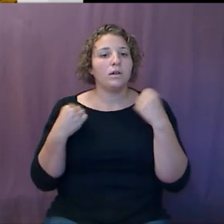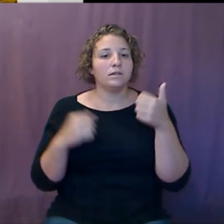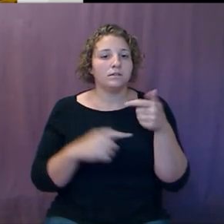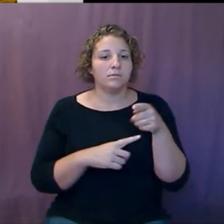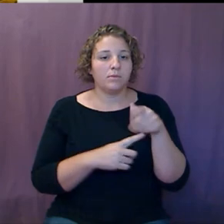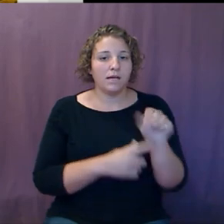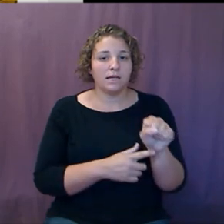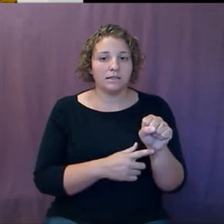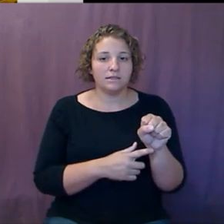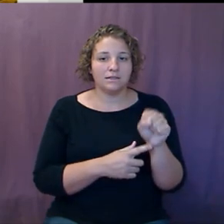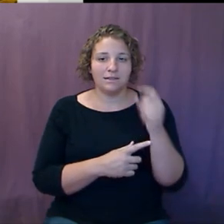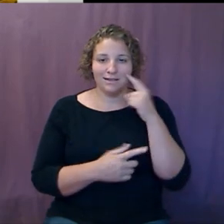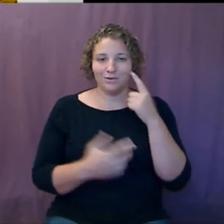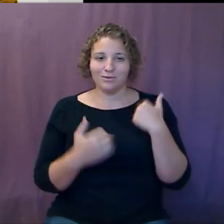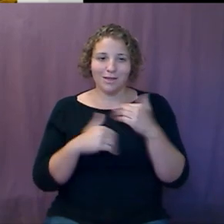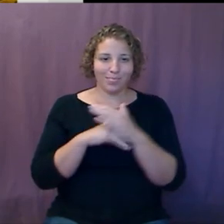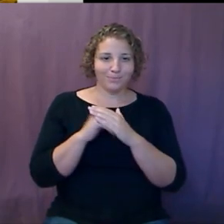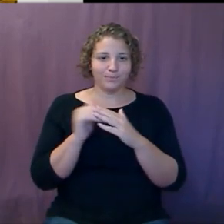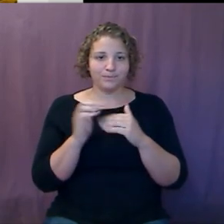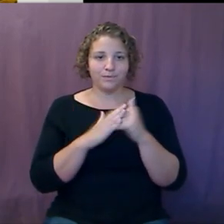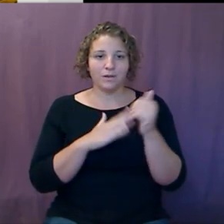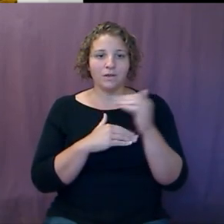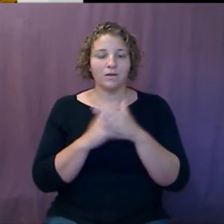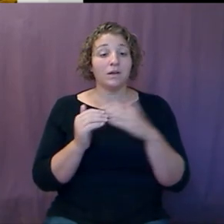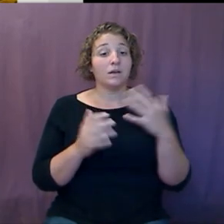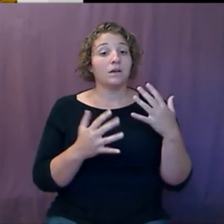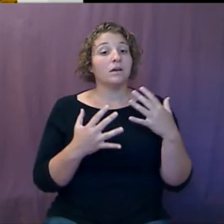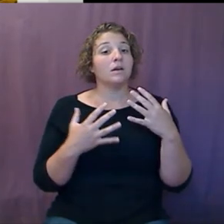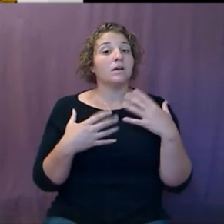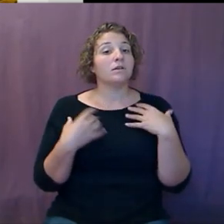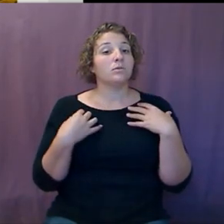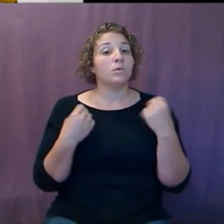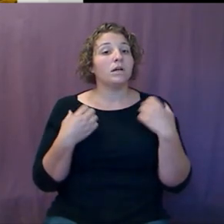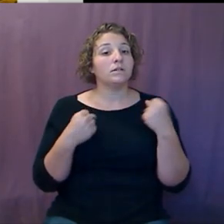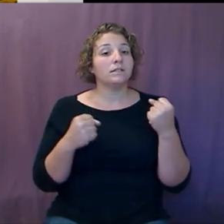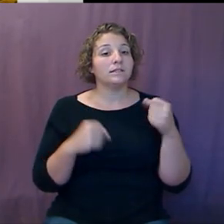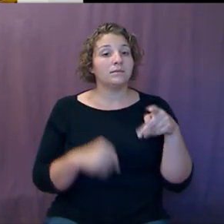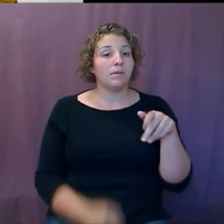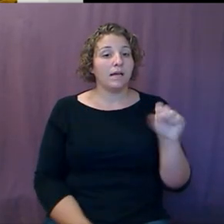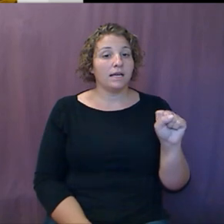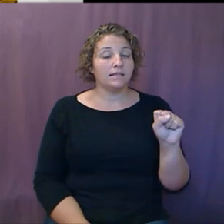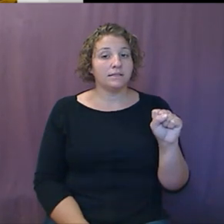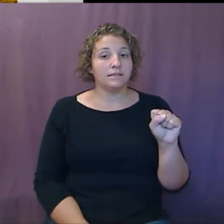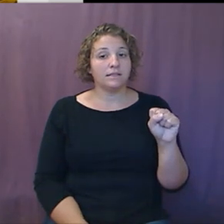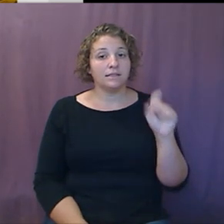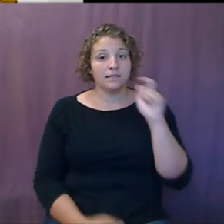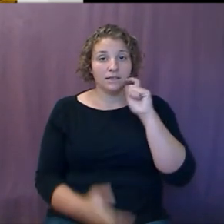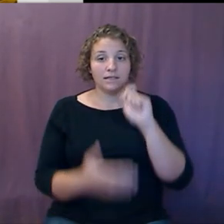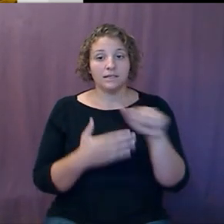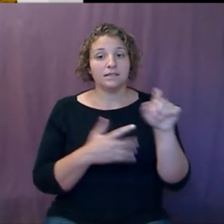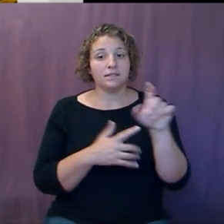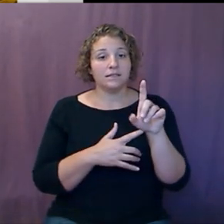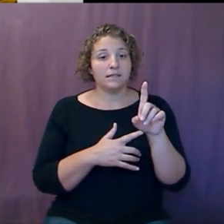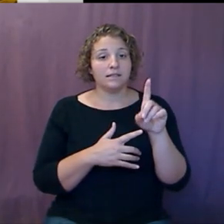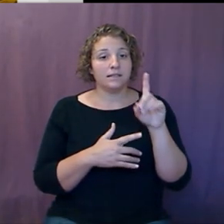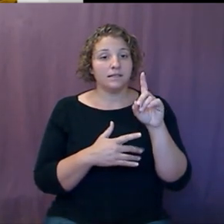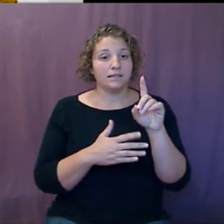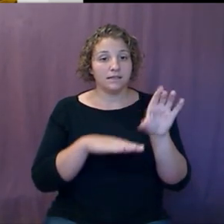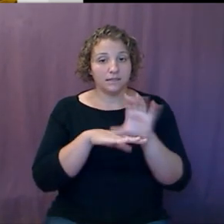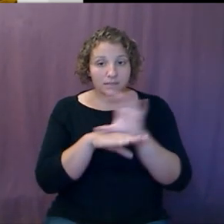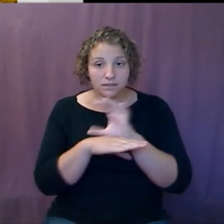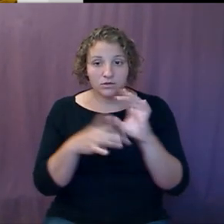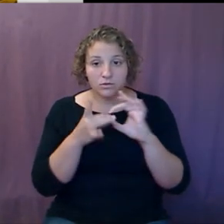sounds so comfy wellness pass a digital verification record and identity system that is also linked